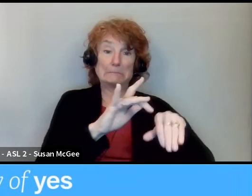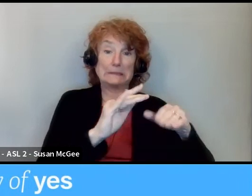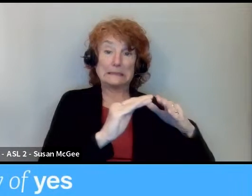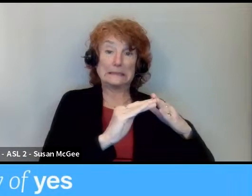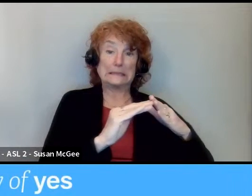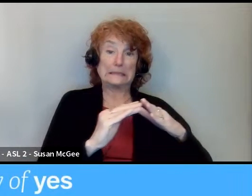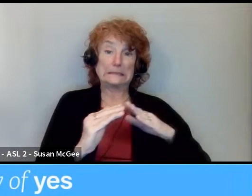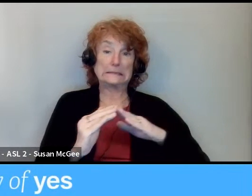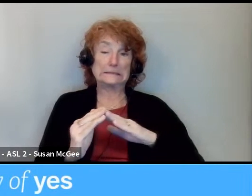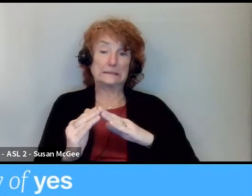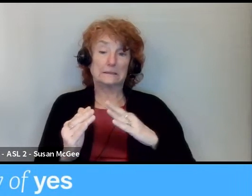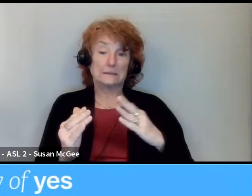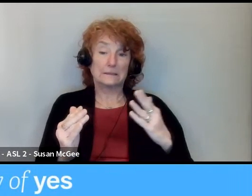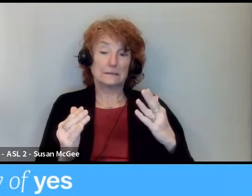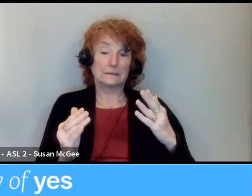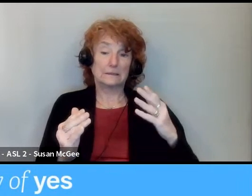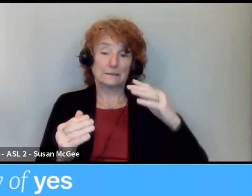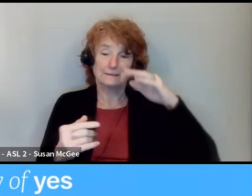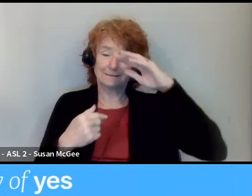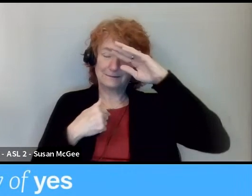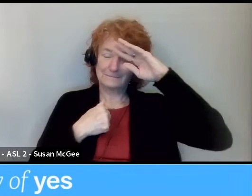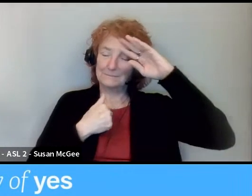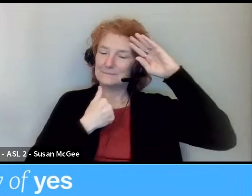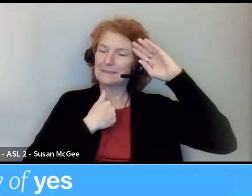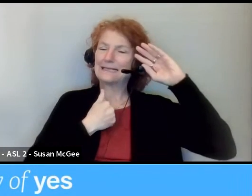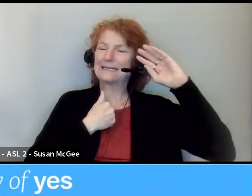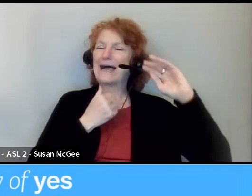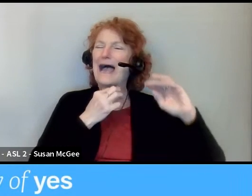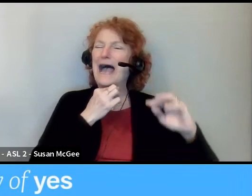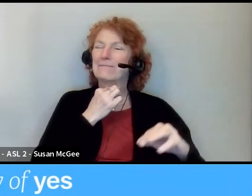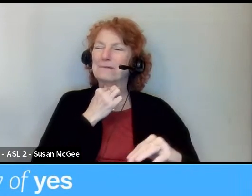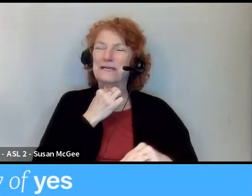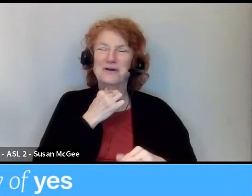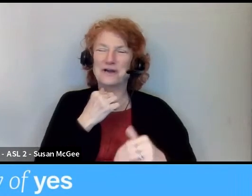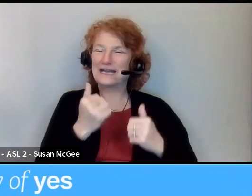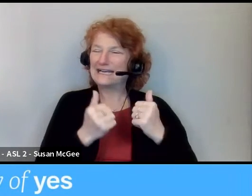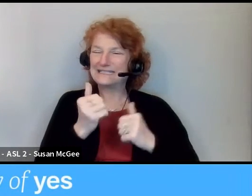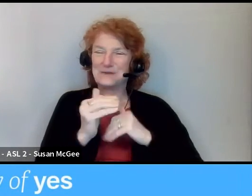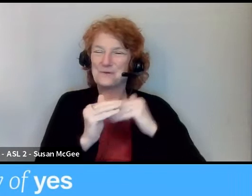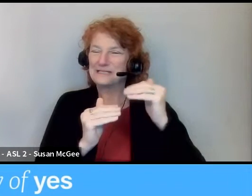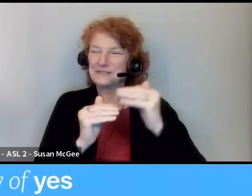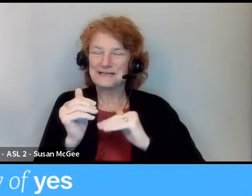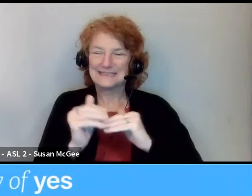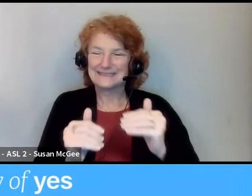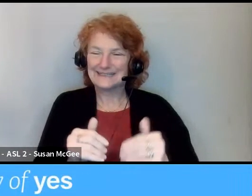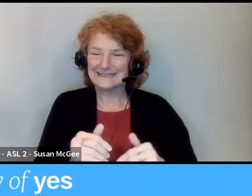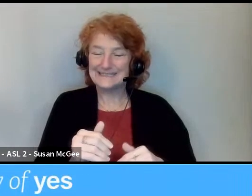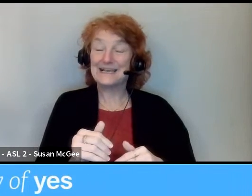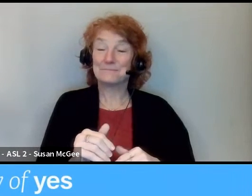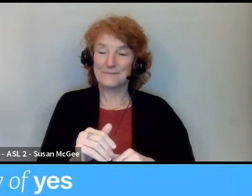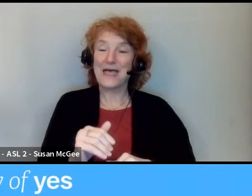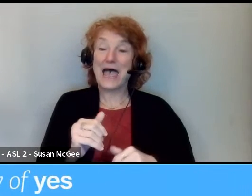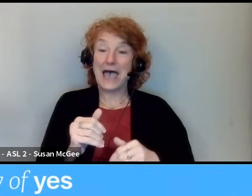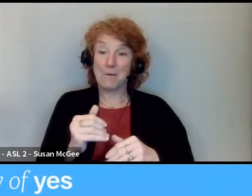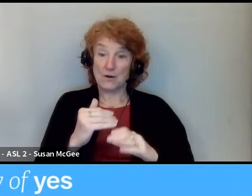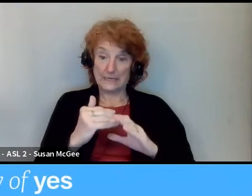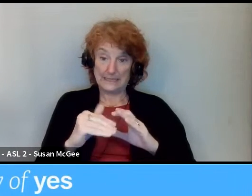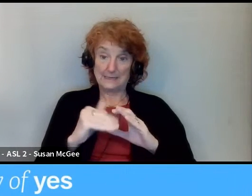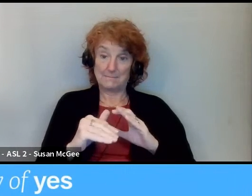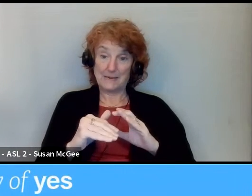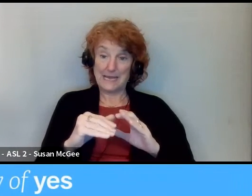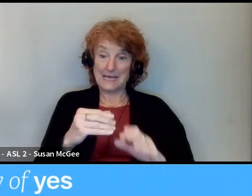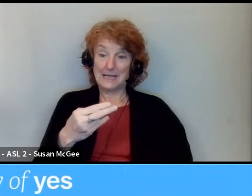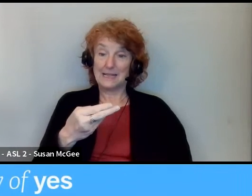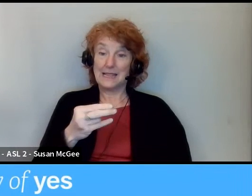shortage? I'm curious about what buildings you're talking about. We have our email address, housing opportunity,